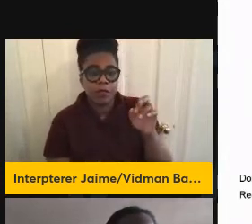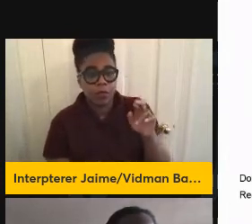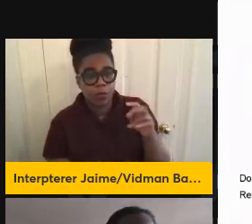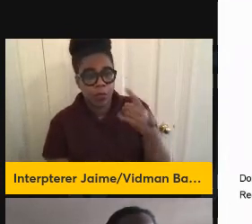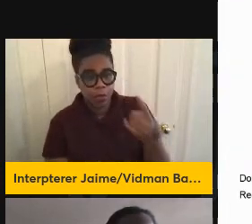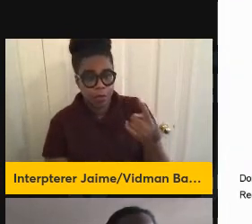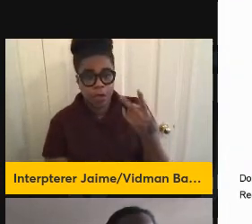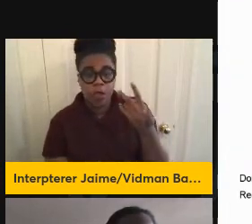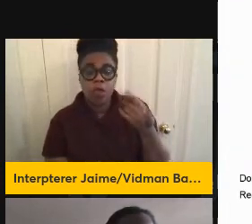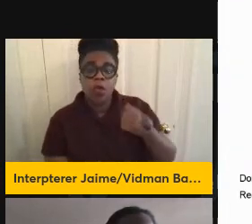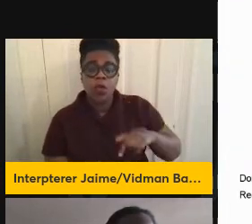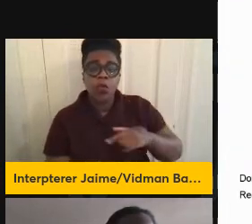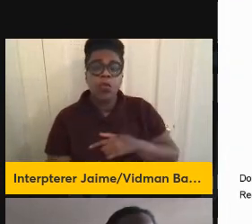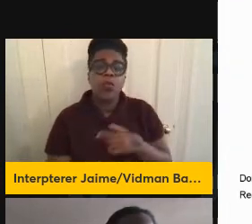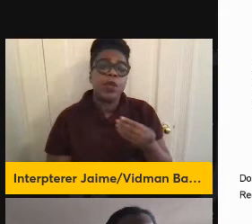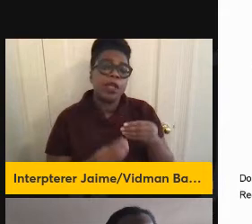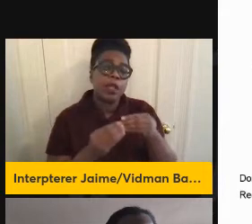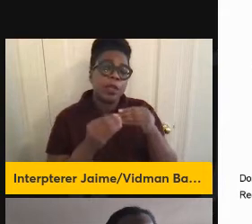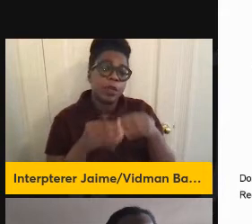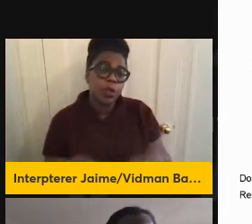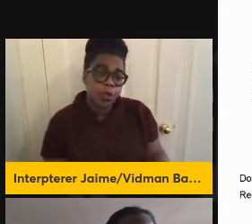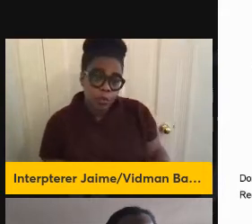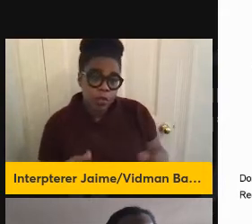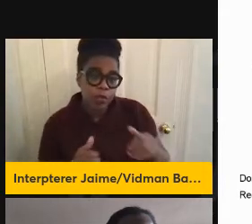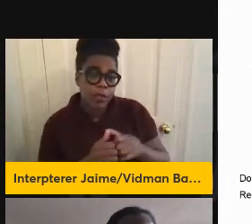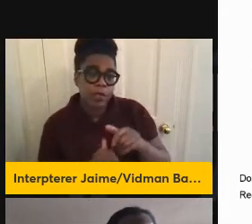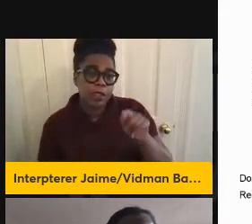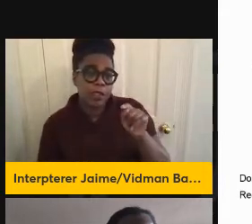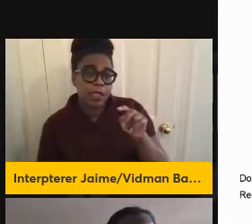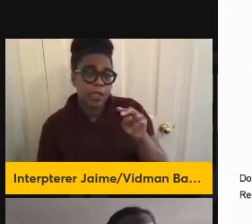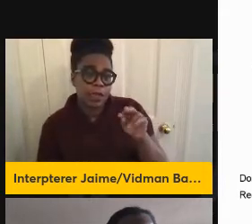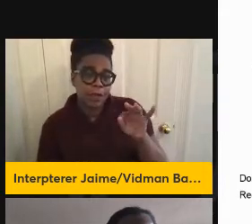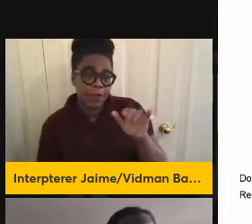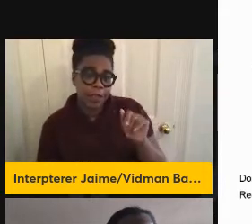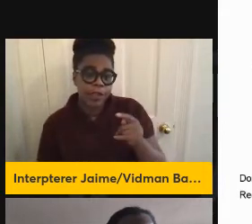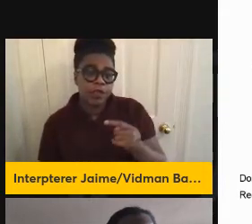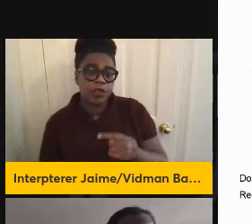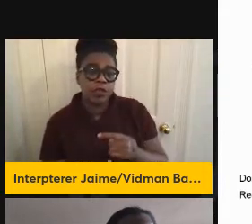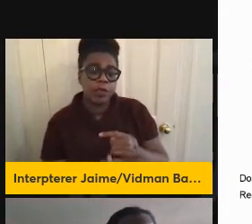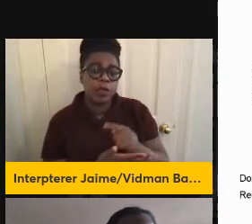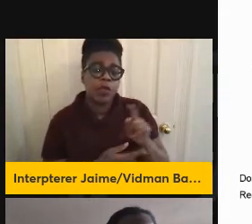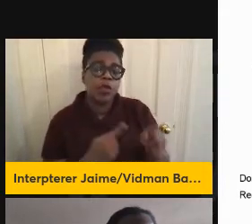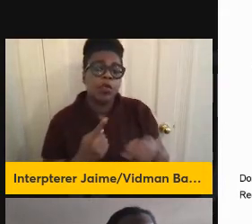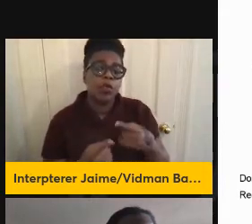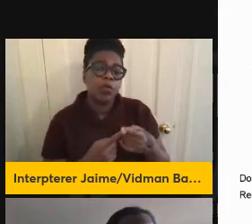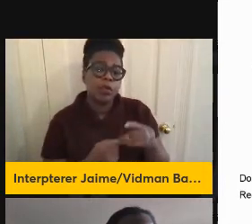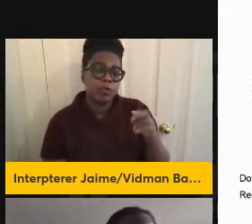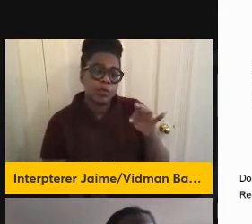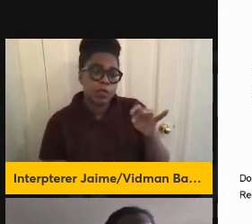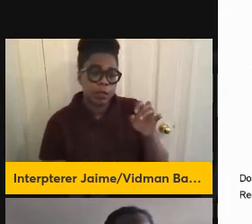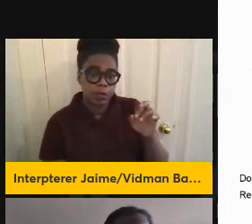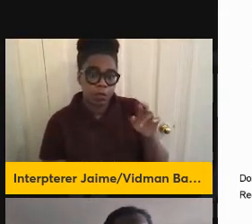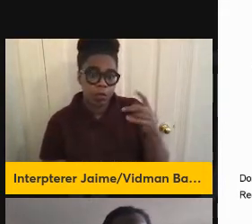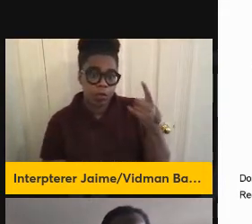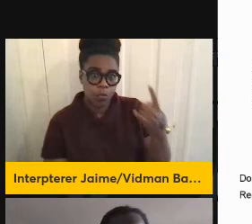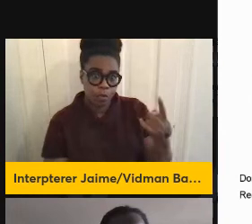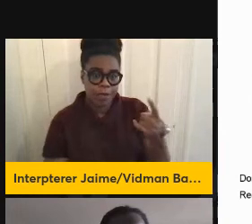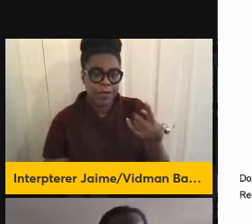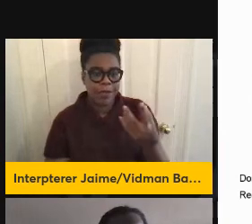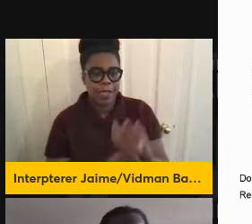our increase of ASCs in the blood with TNF-alpha treatment when receptor 1 expression is absent in our non-hematopoietic